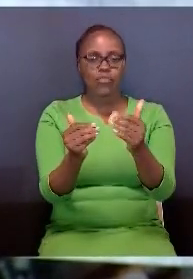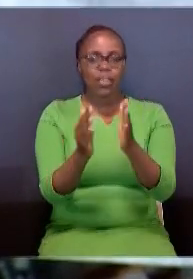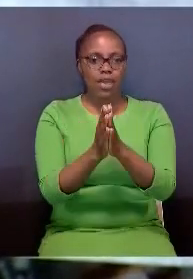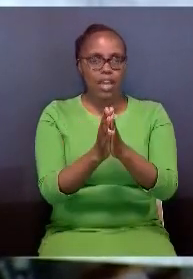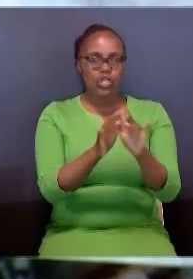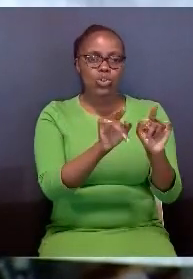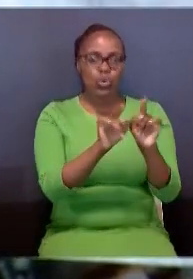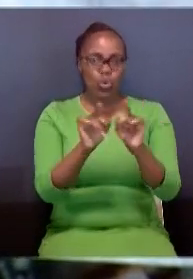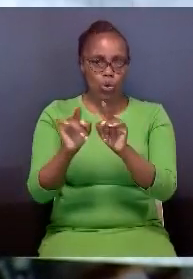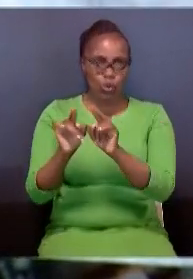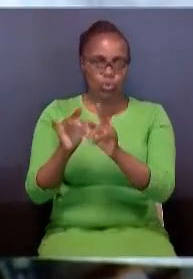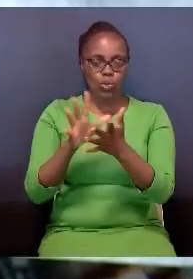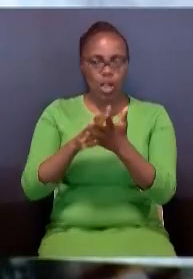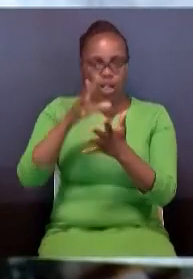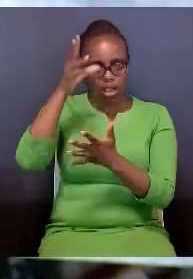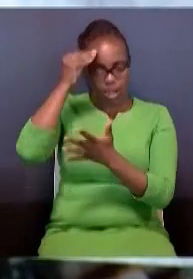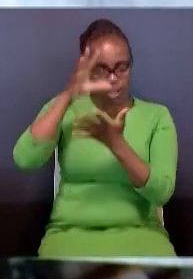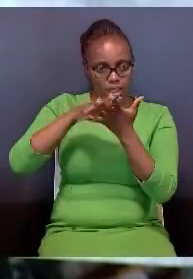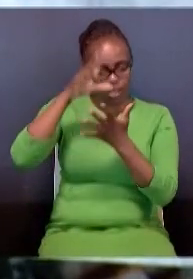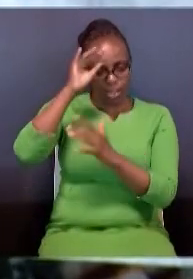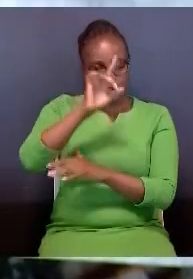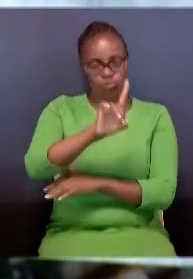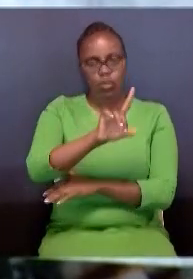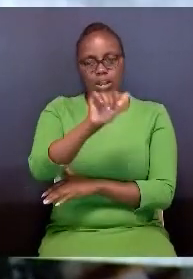and learn from each other.